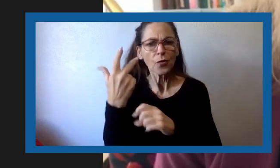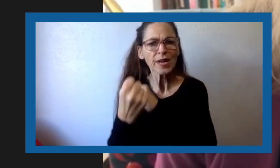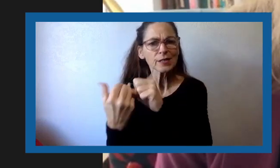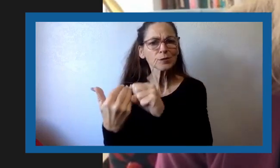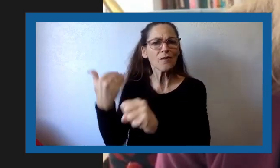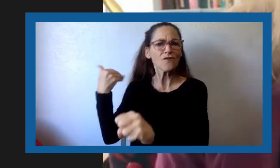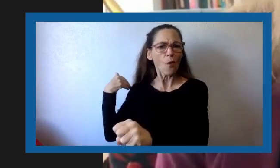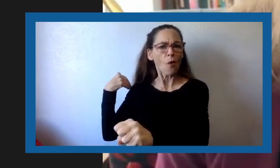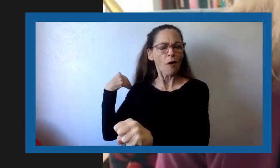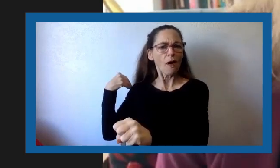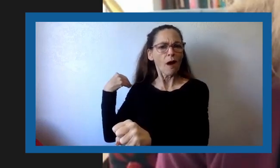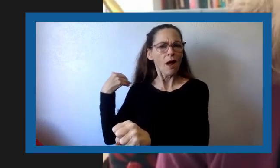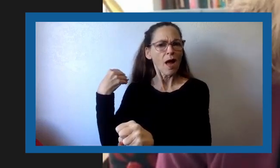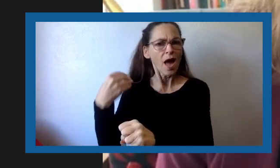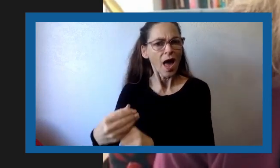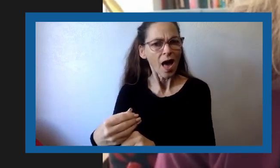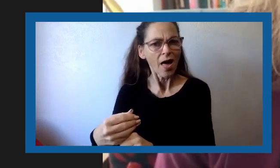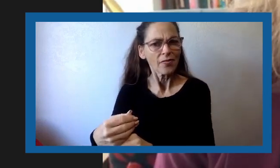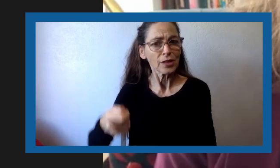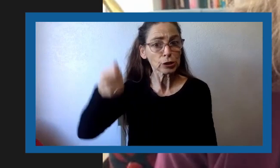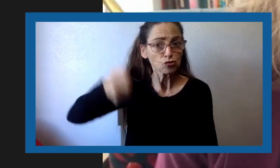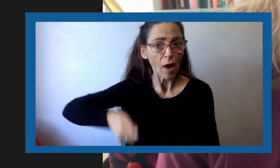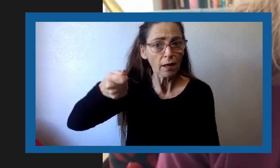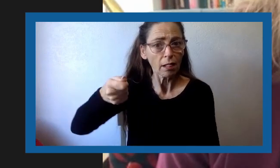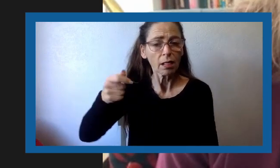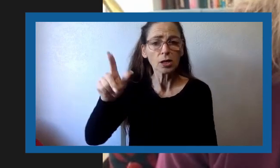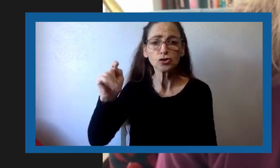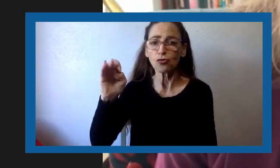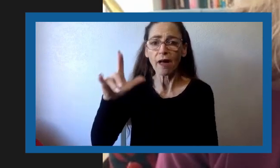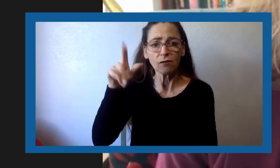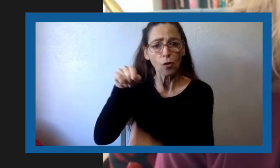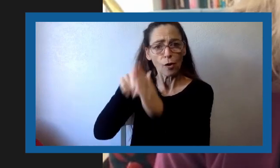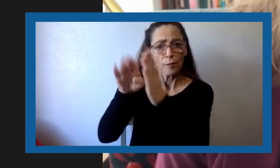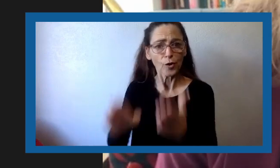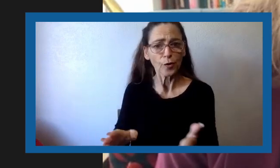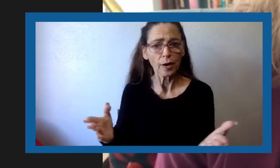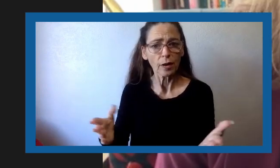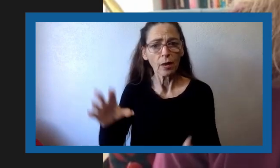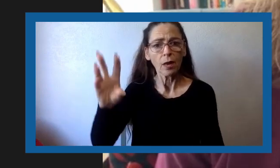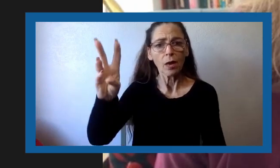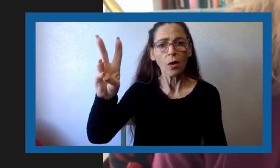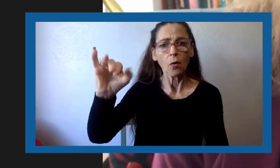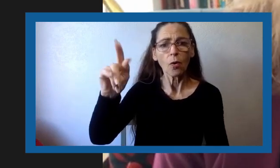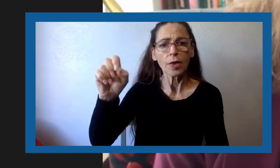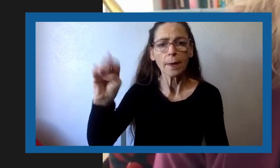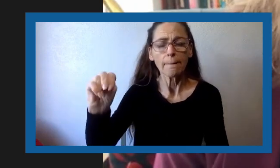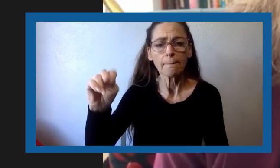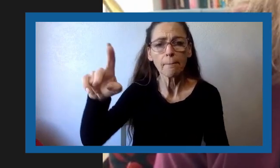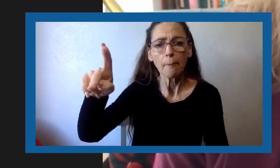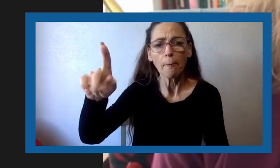before. And the trial for her murderer, William Palmer, had wrapped